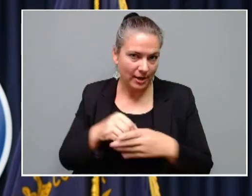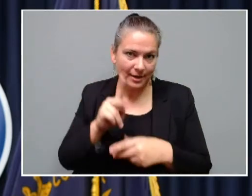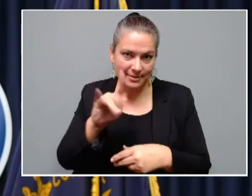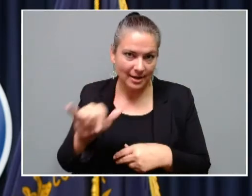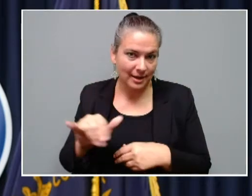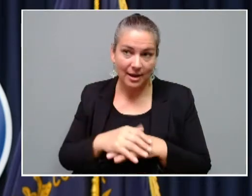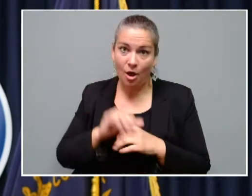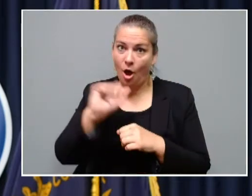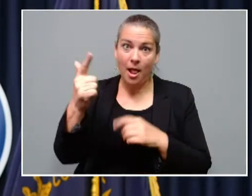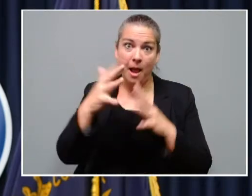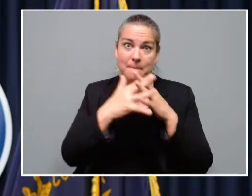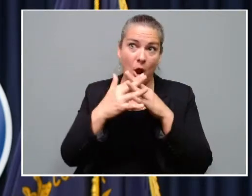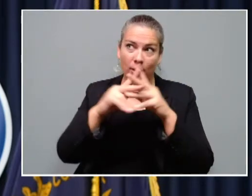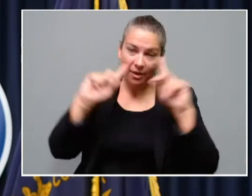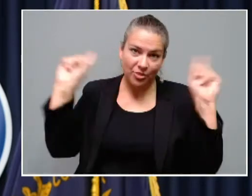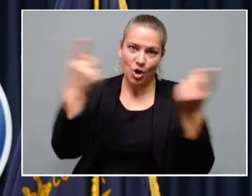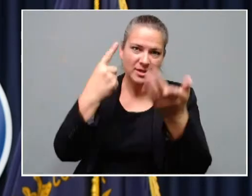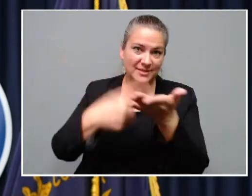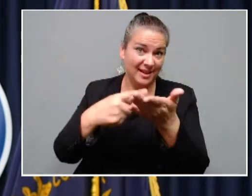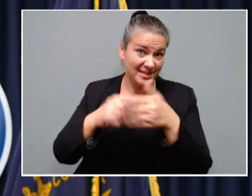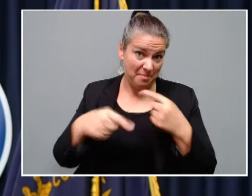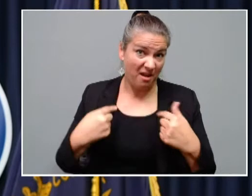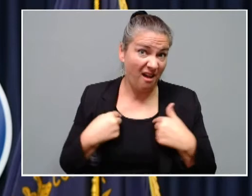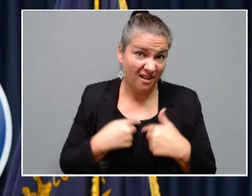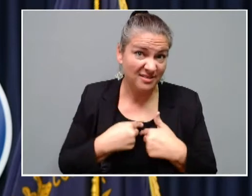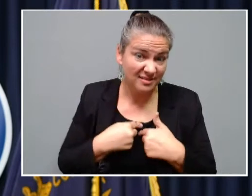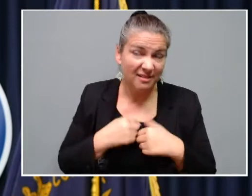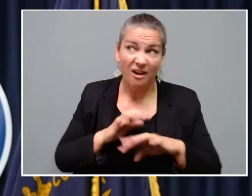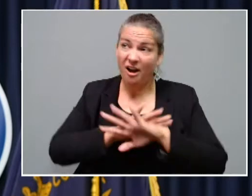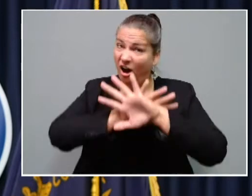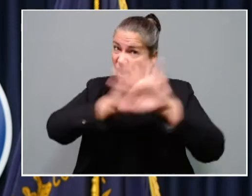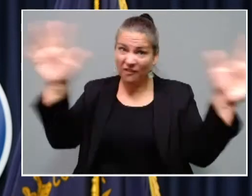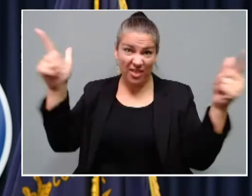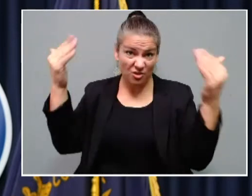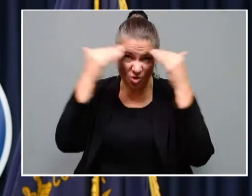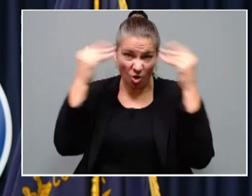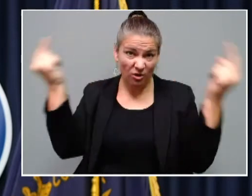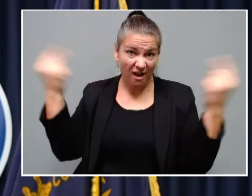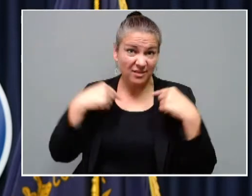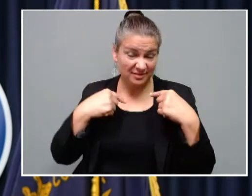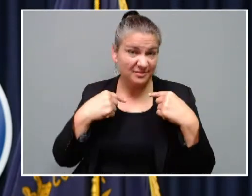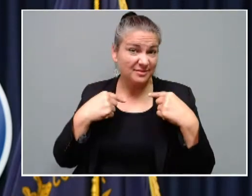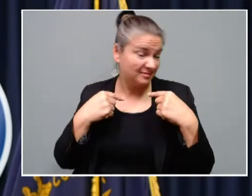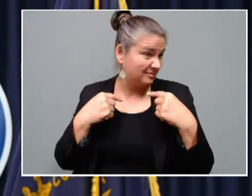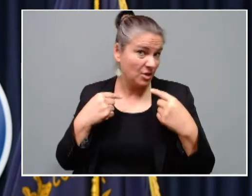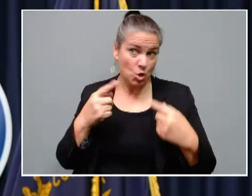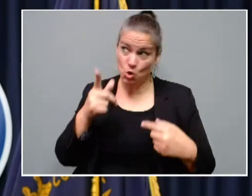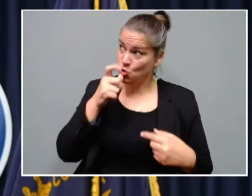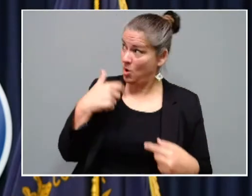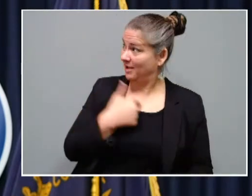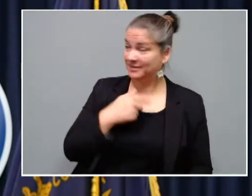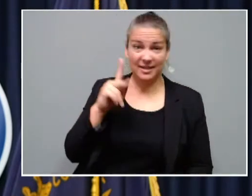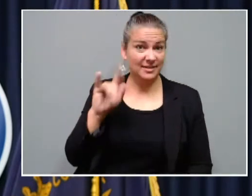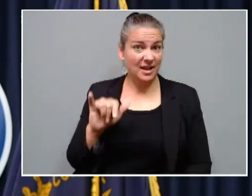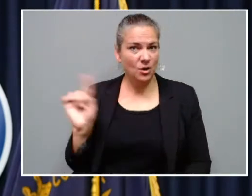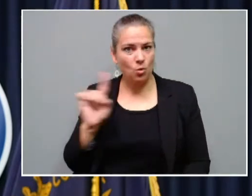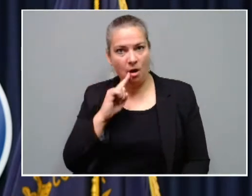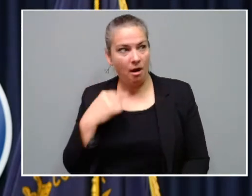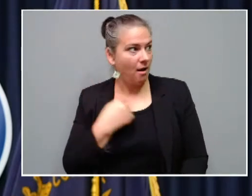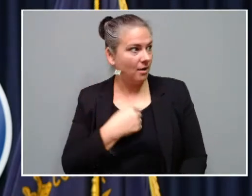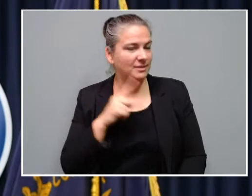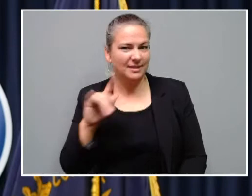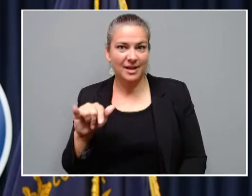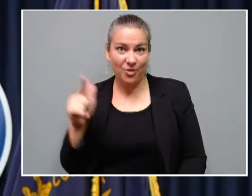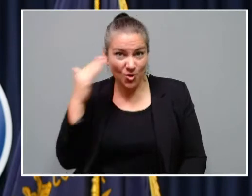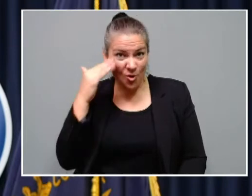is talking about us. Every nation across the globe knows now not only who we are, but where we are. And that